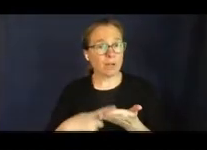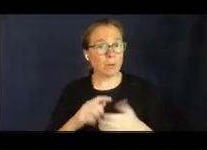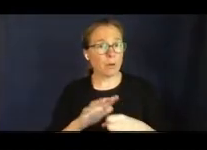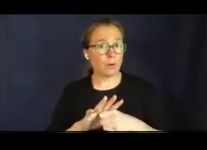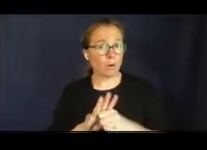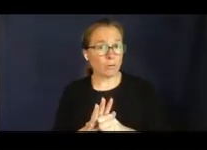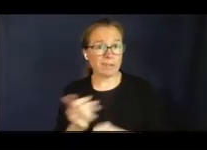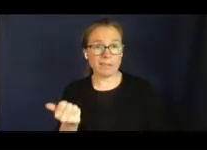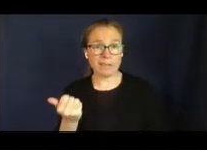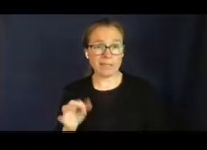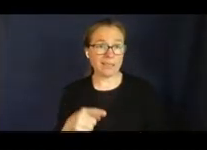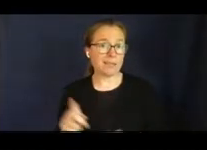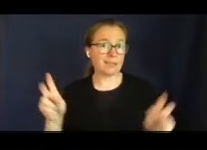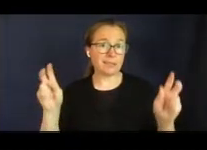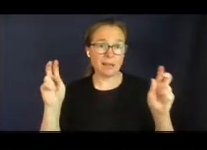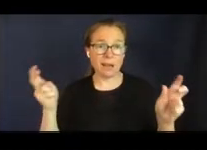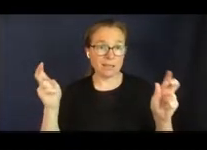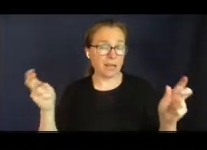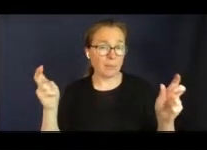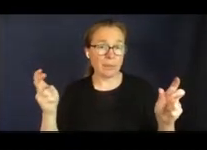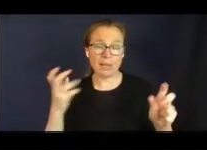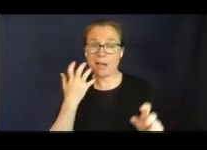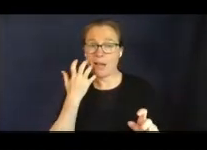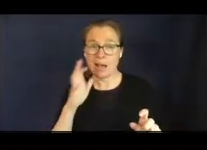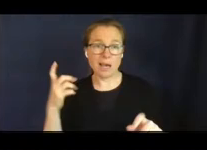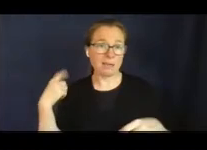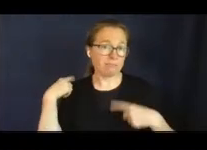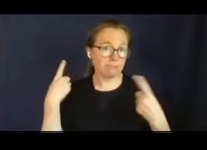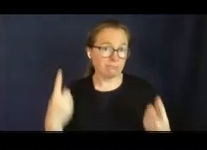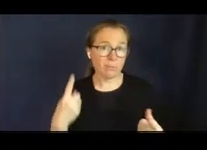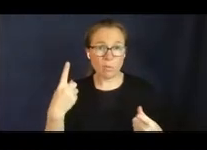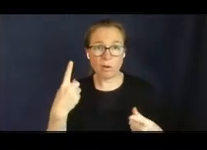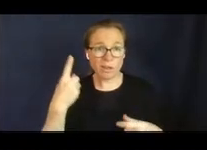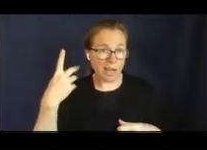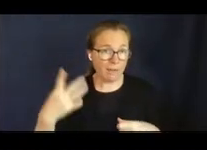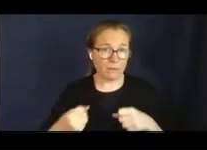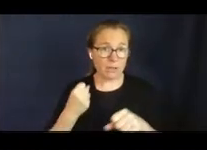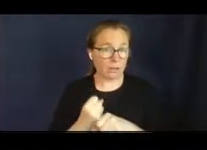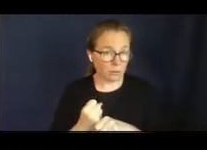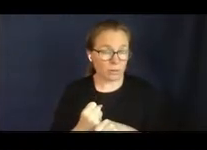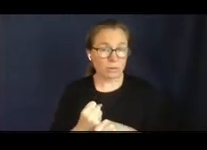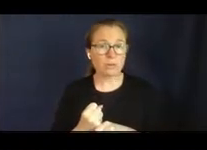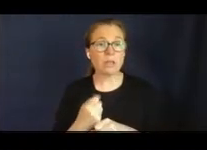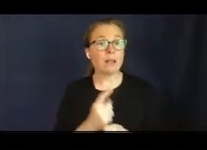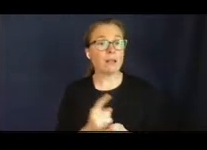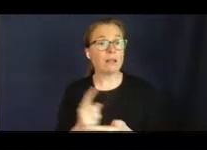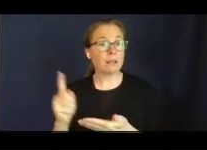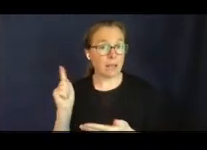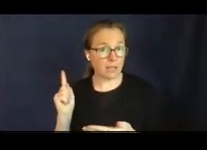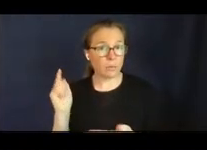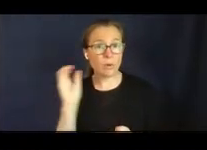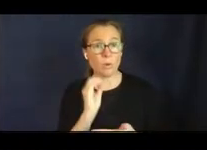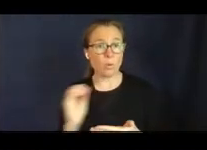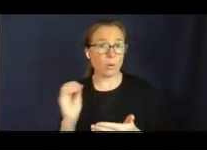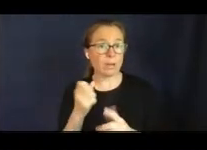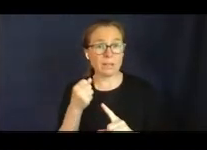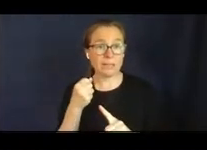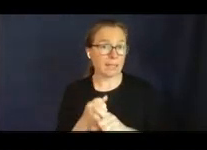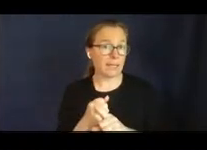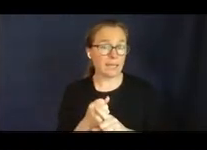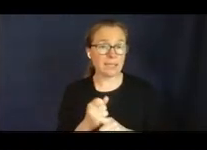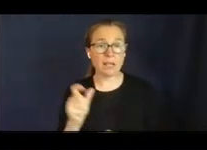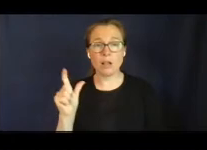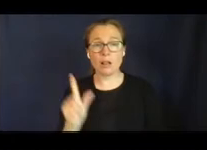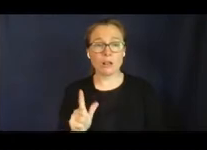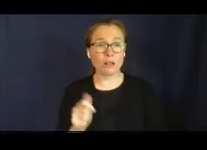has dominated our lives for the past year and a half or so. Last week, Oregon reached the lowest new COVID-19